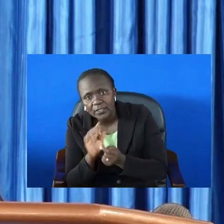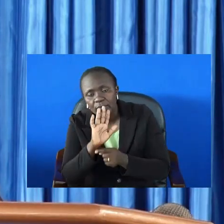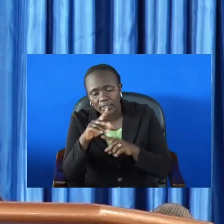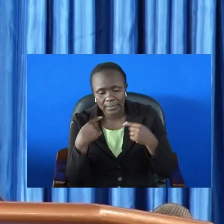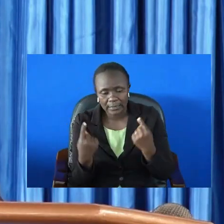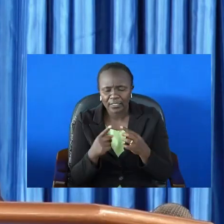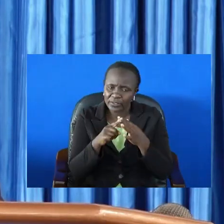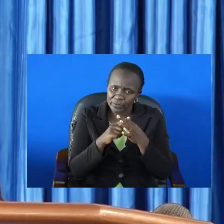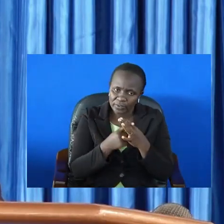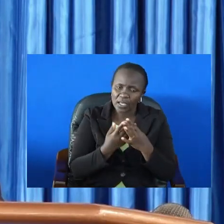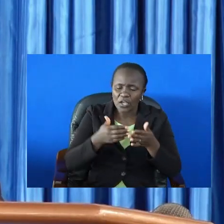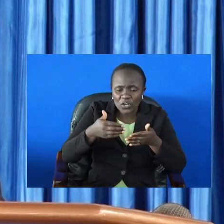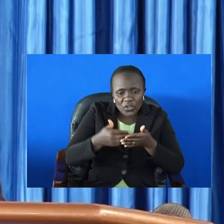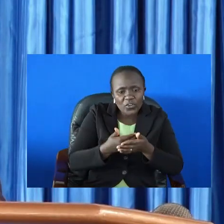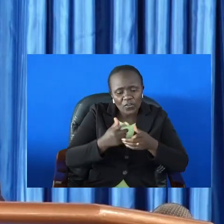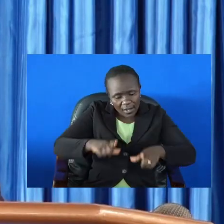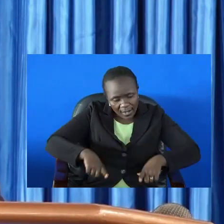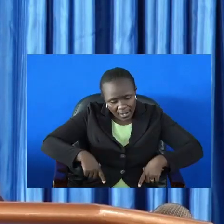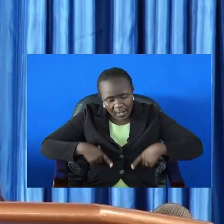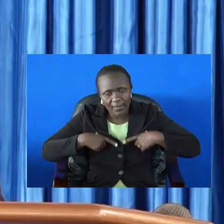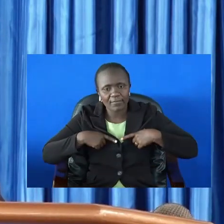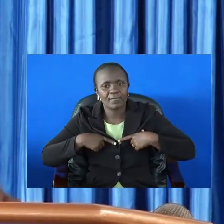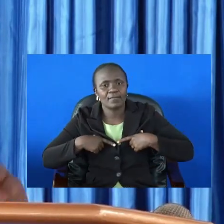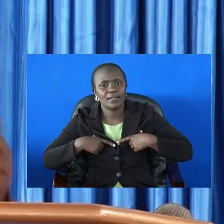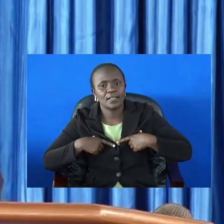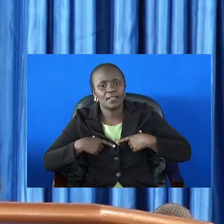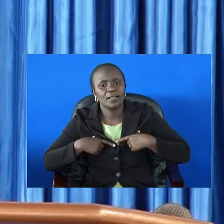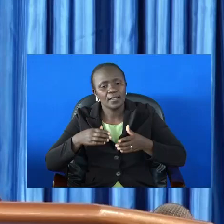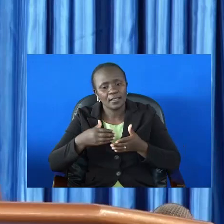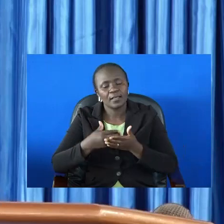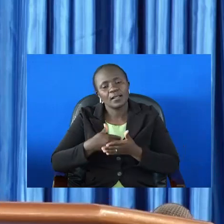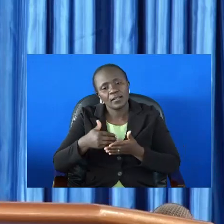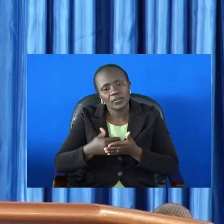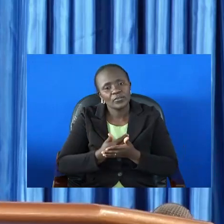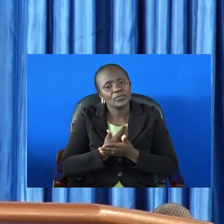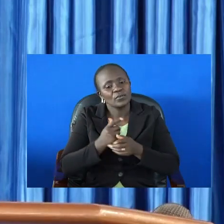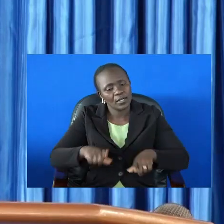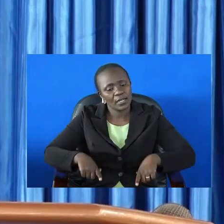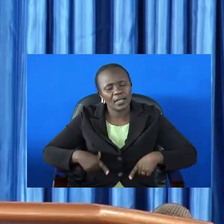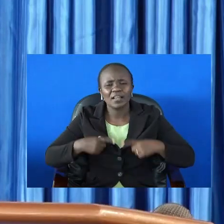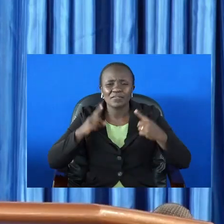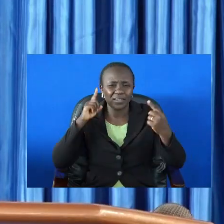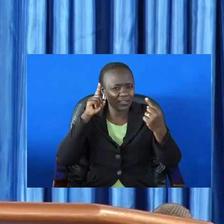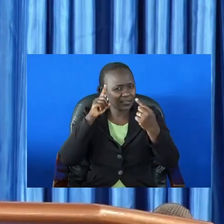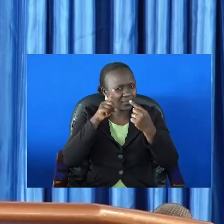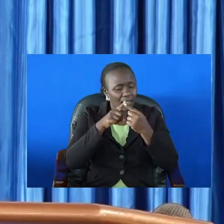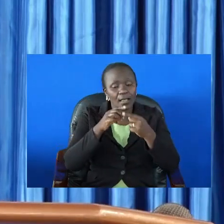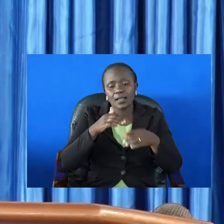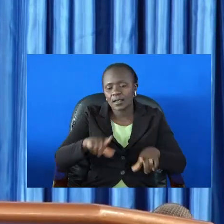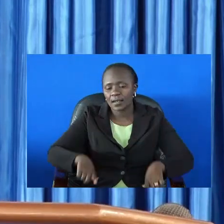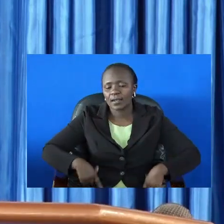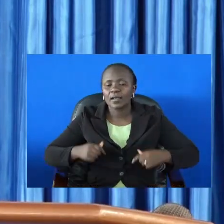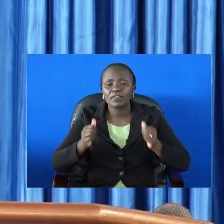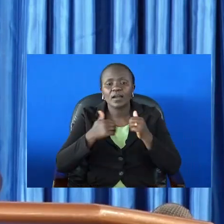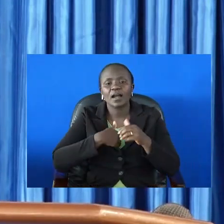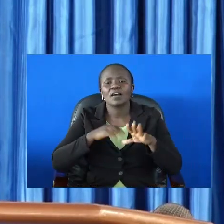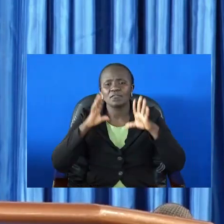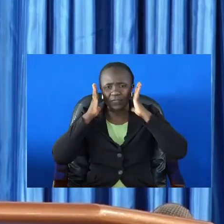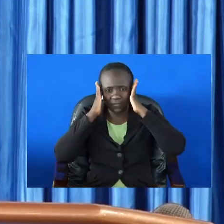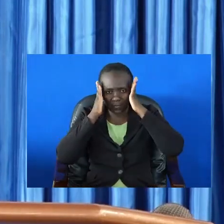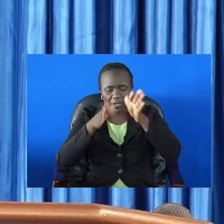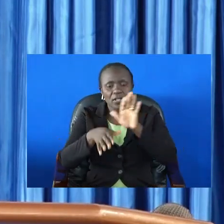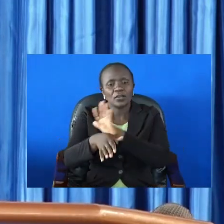you begin to have a new life. A life that has a purpose. Life that has a focus. Life that God